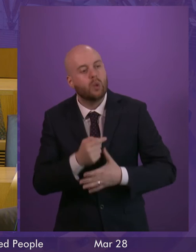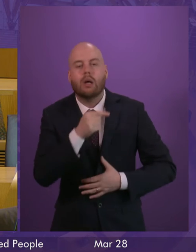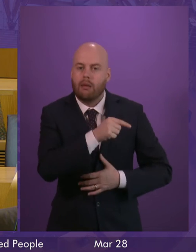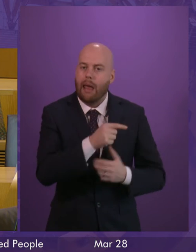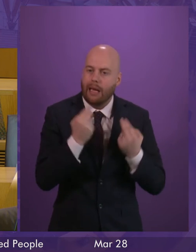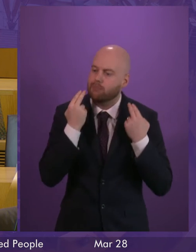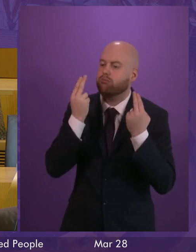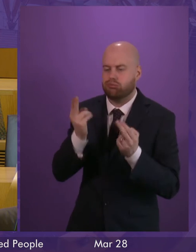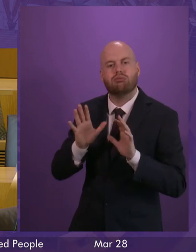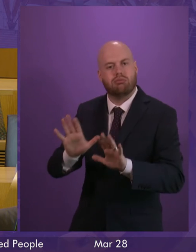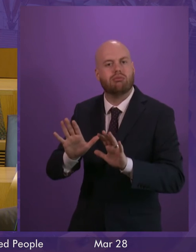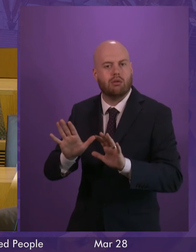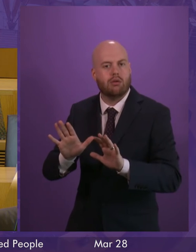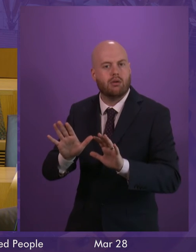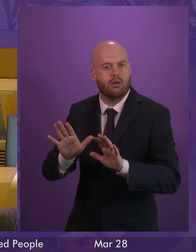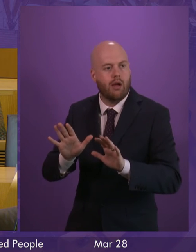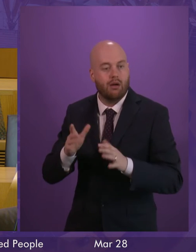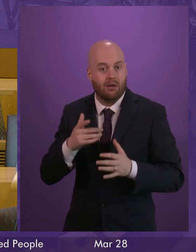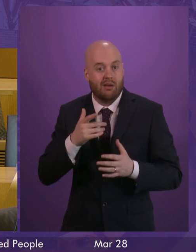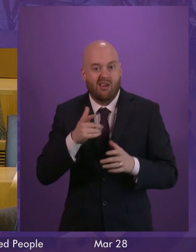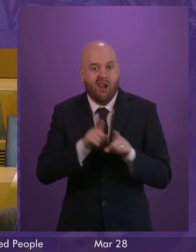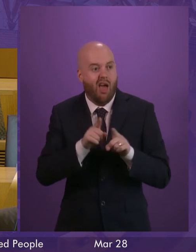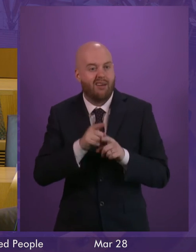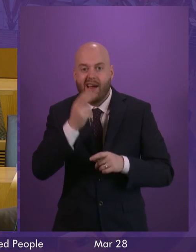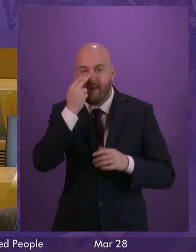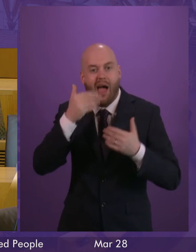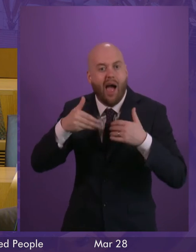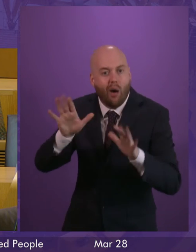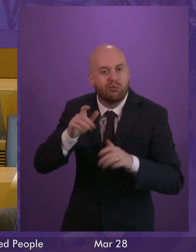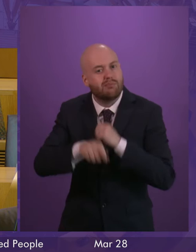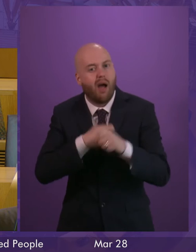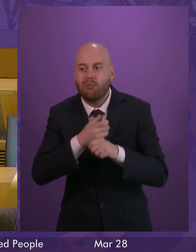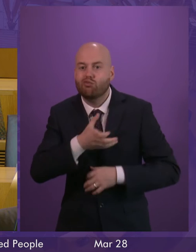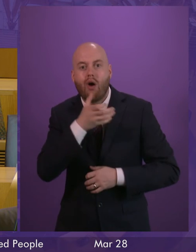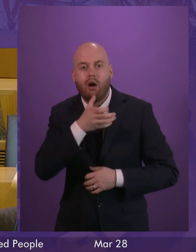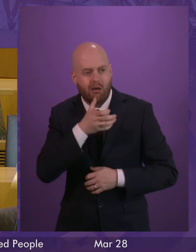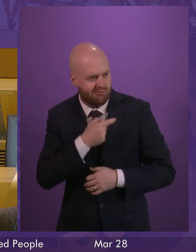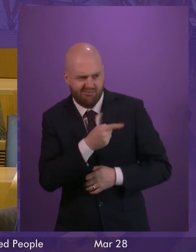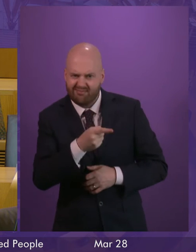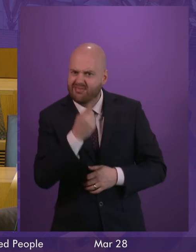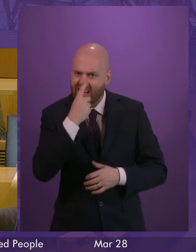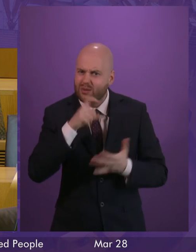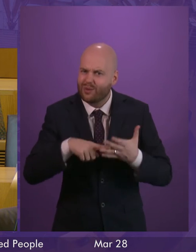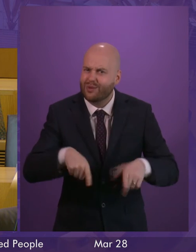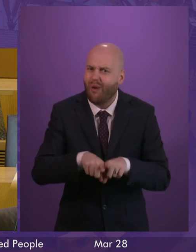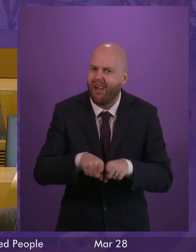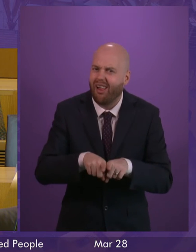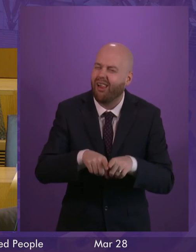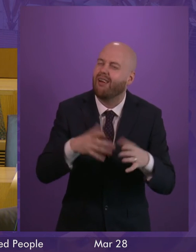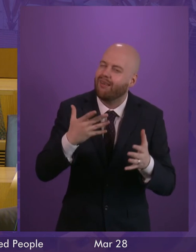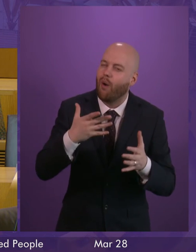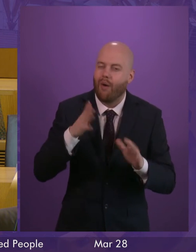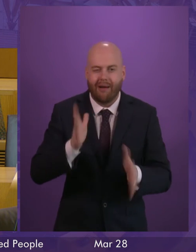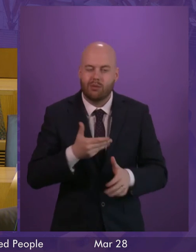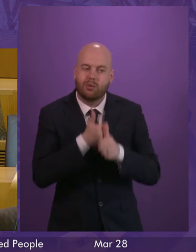to stay out late, come home drunk, find their own way home drunk. They foster an environment which supports that kind of social interaction, which I think